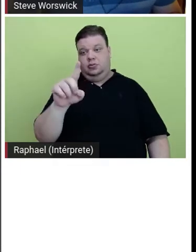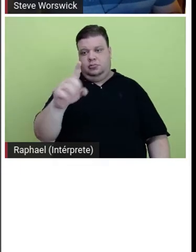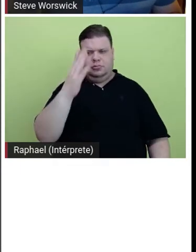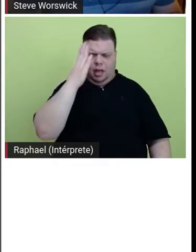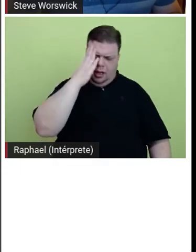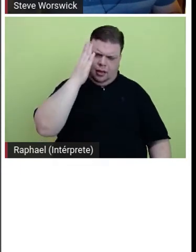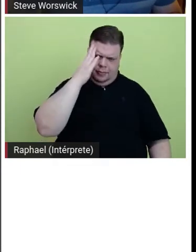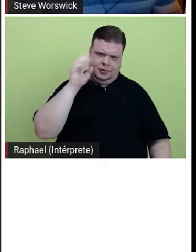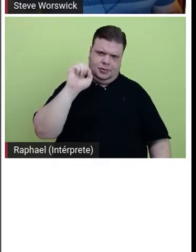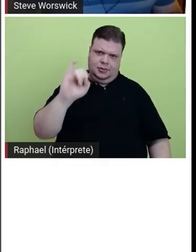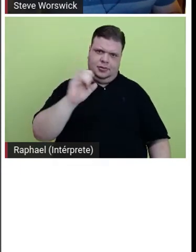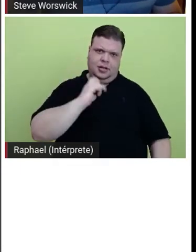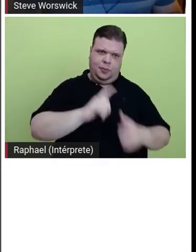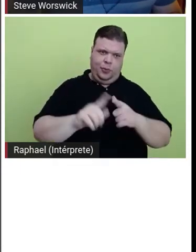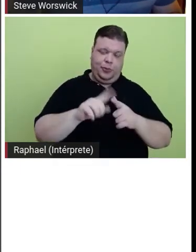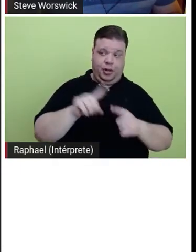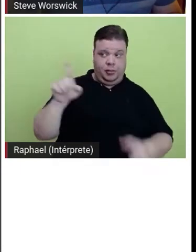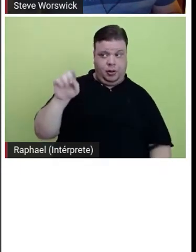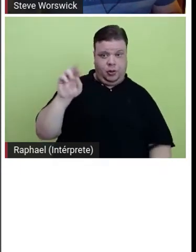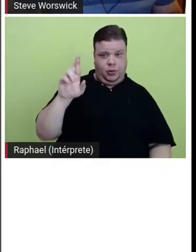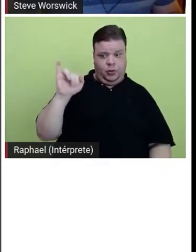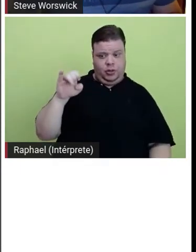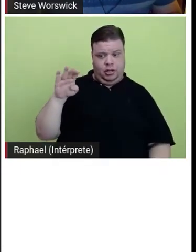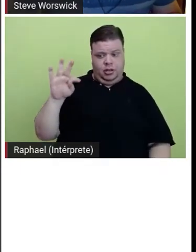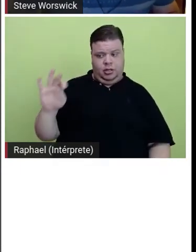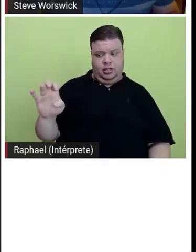people are unable to do that.